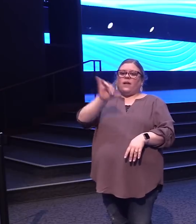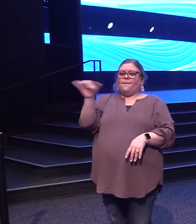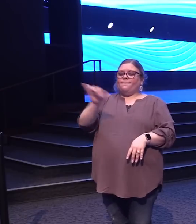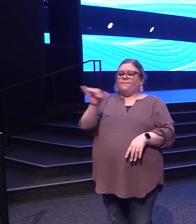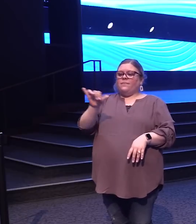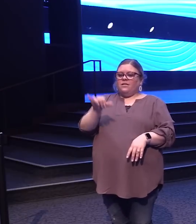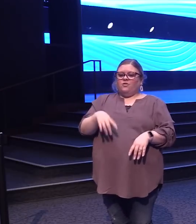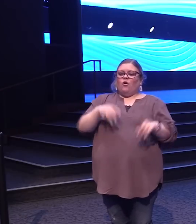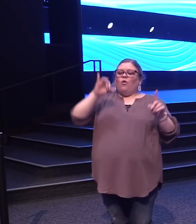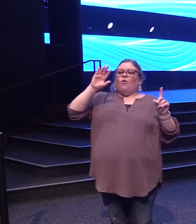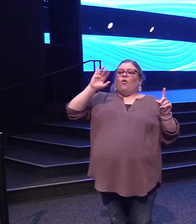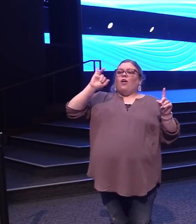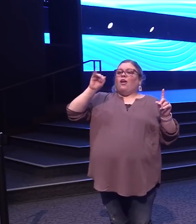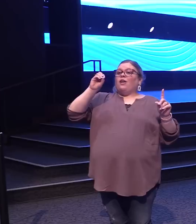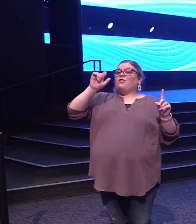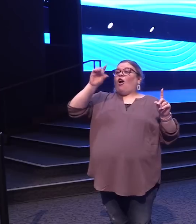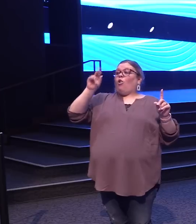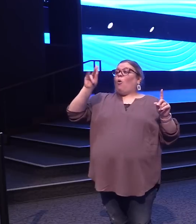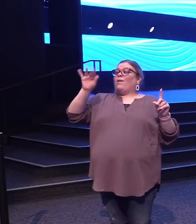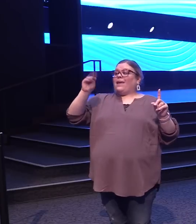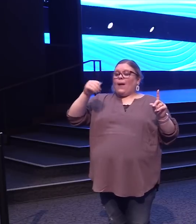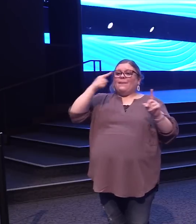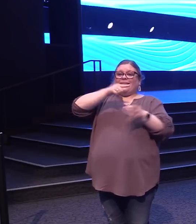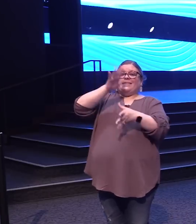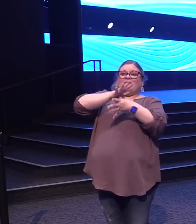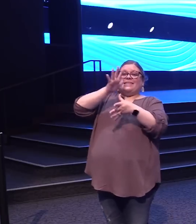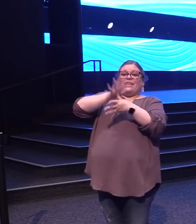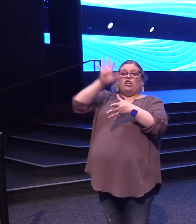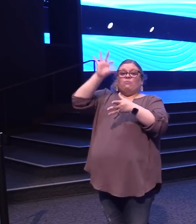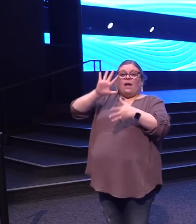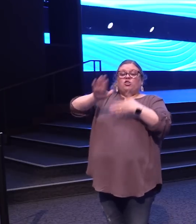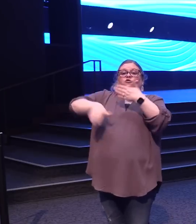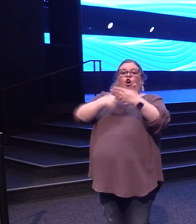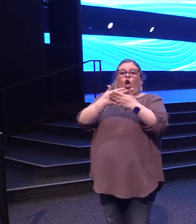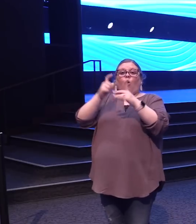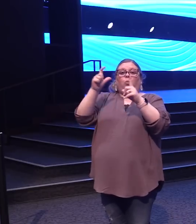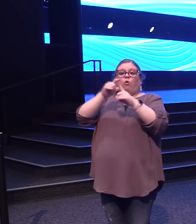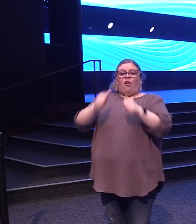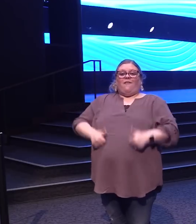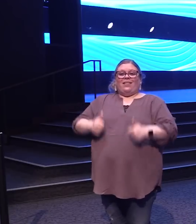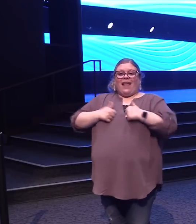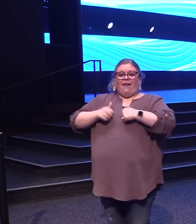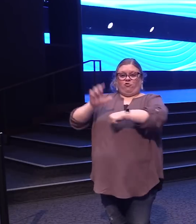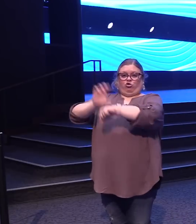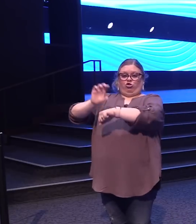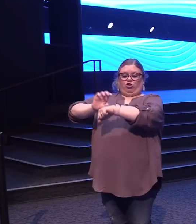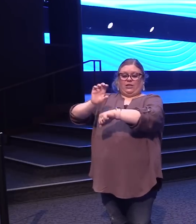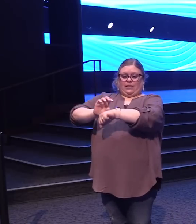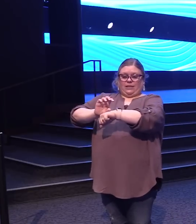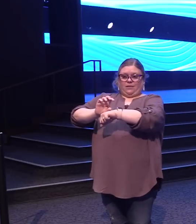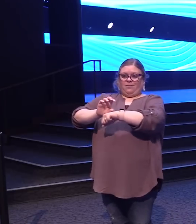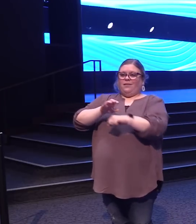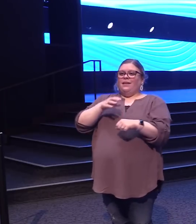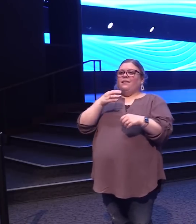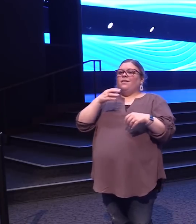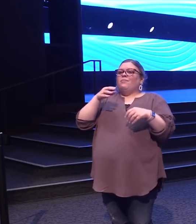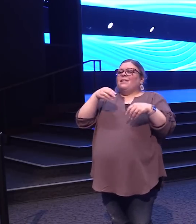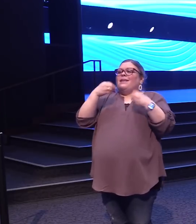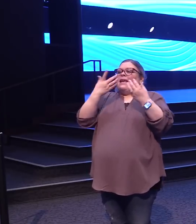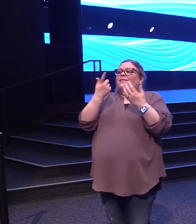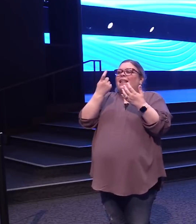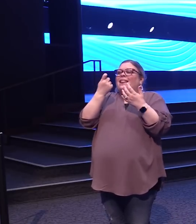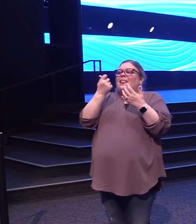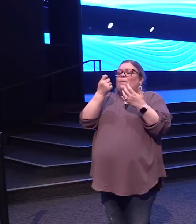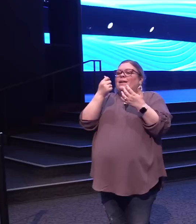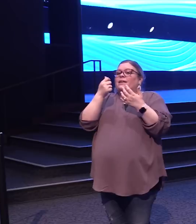the senior pastor of all the Word of Life churches. Let me just give you a little glimpse.